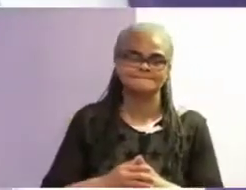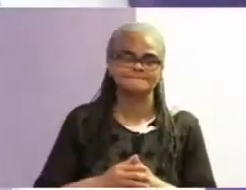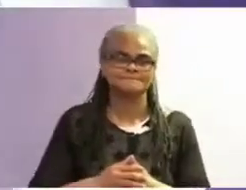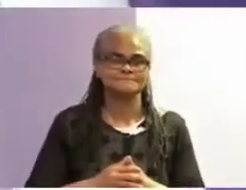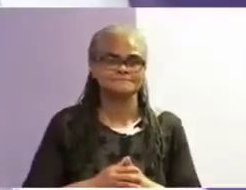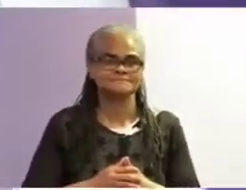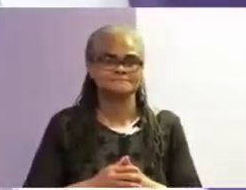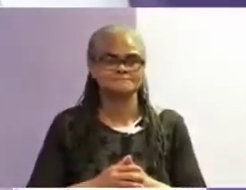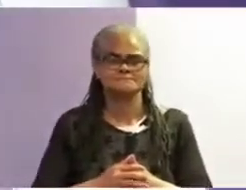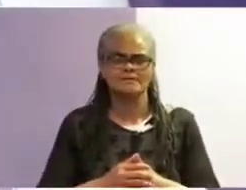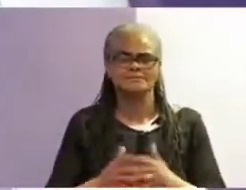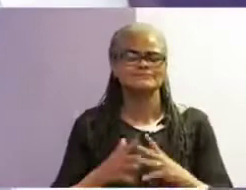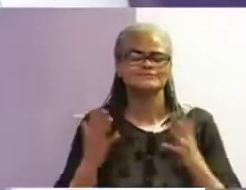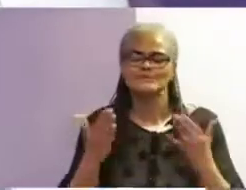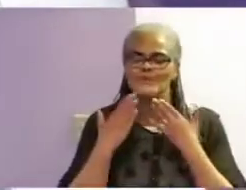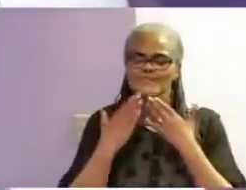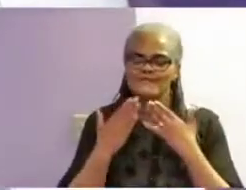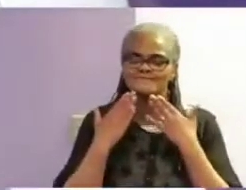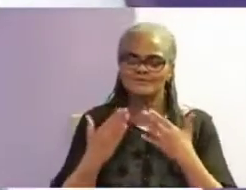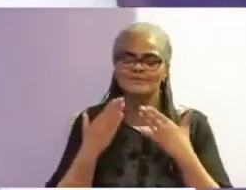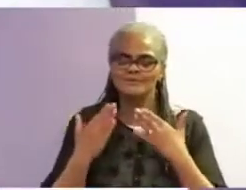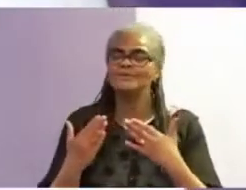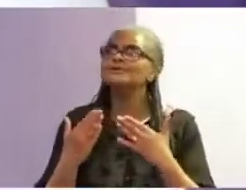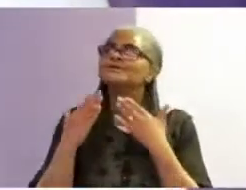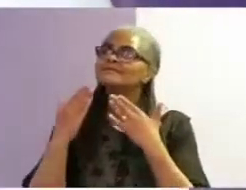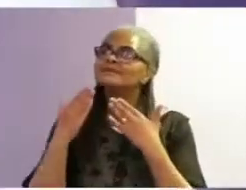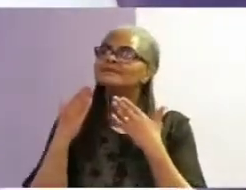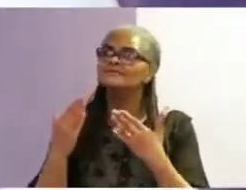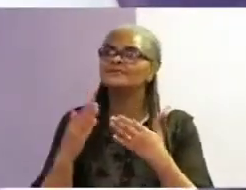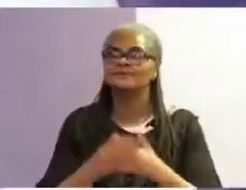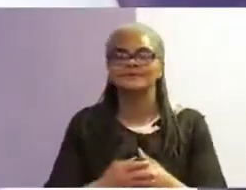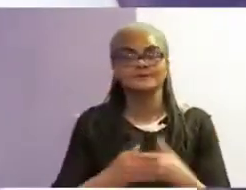I'm so thankful to be here.